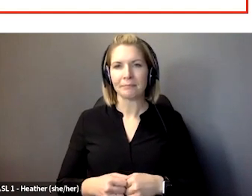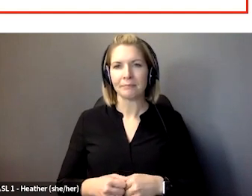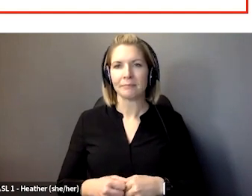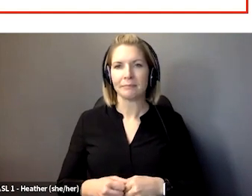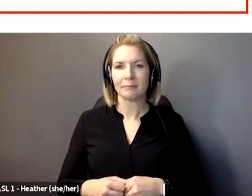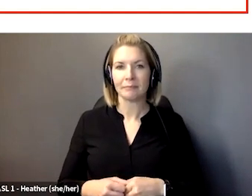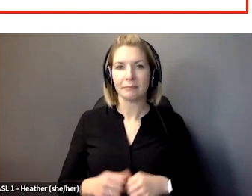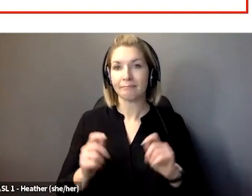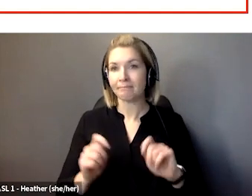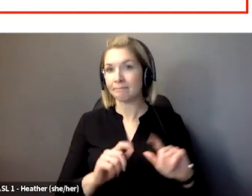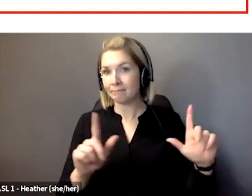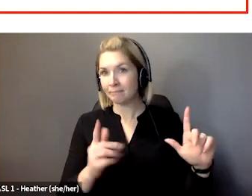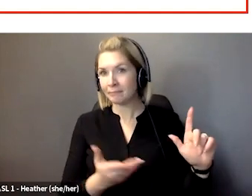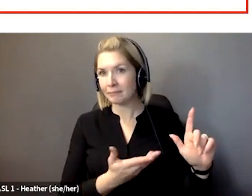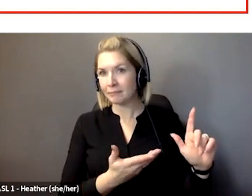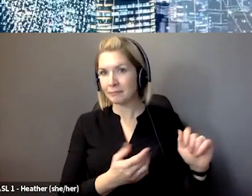Okay, next slide.